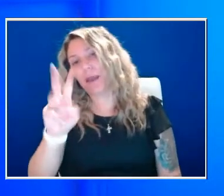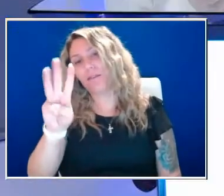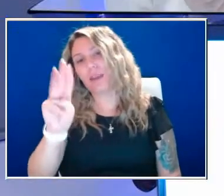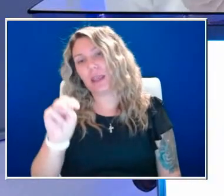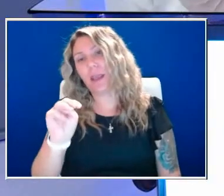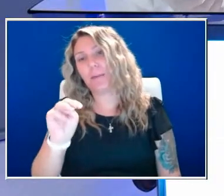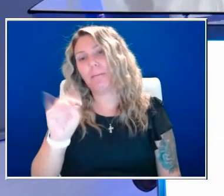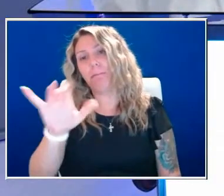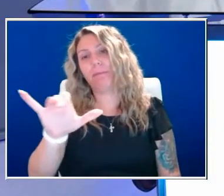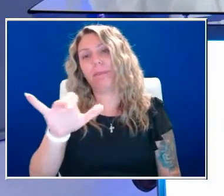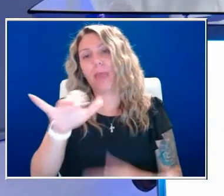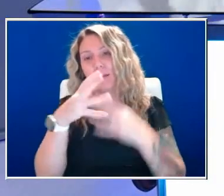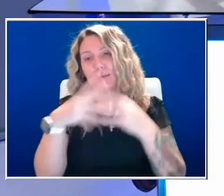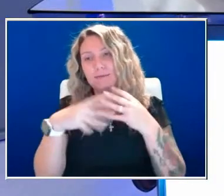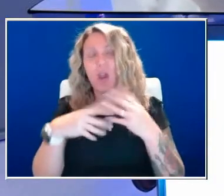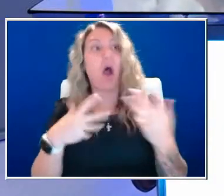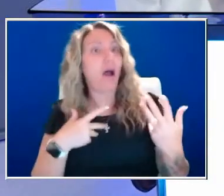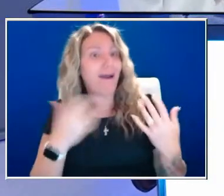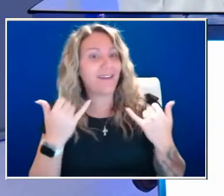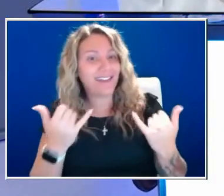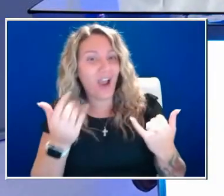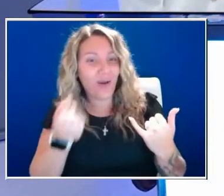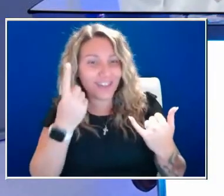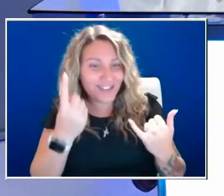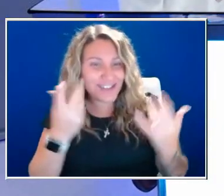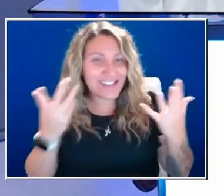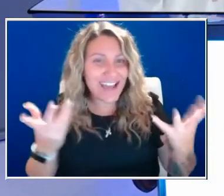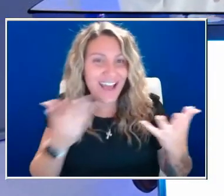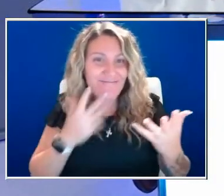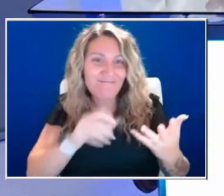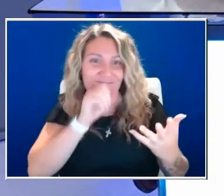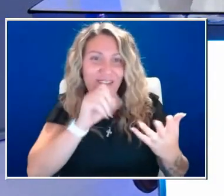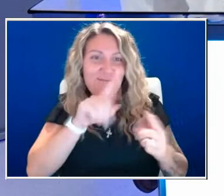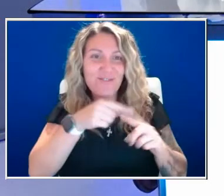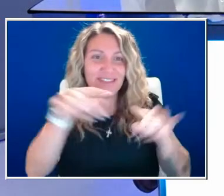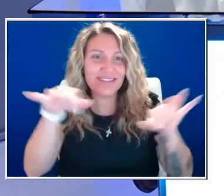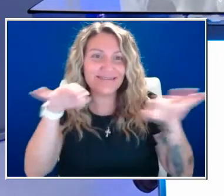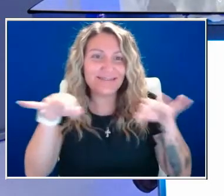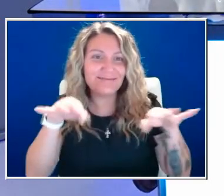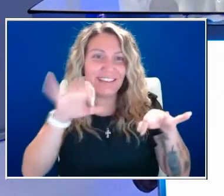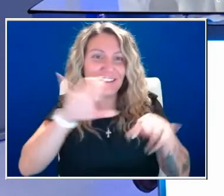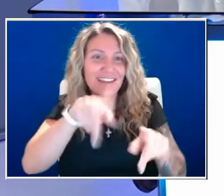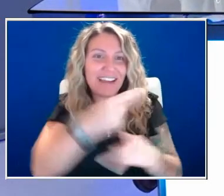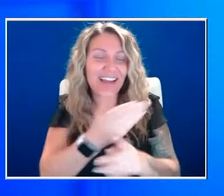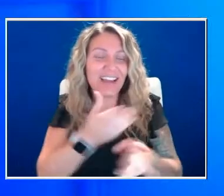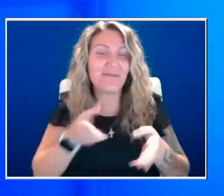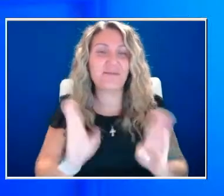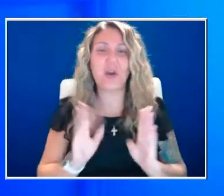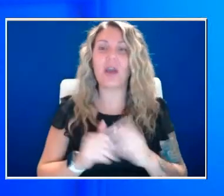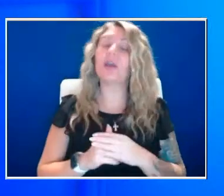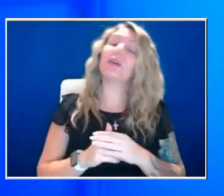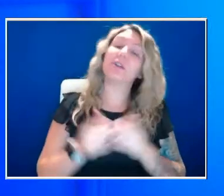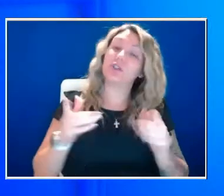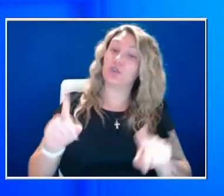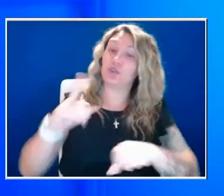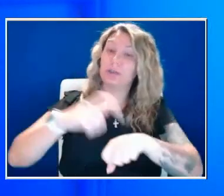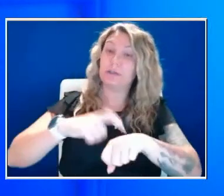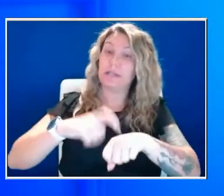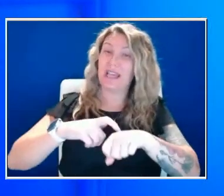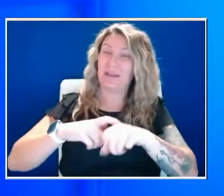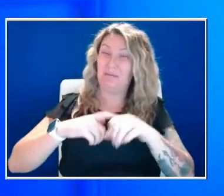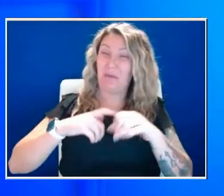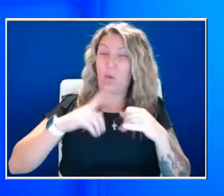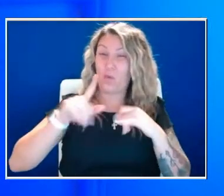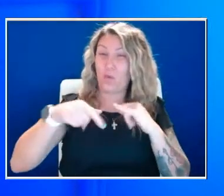made me understand what it is. See, I love it when you guys explain it in these type of ways. Over time, the tangles become more and more complicated, and they